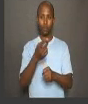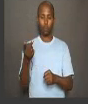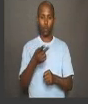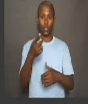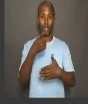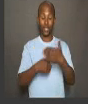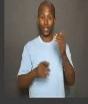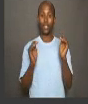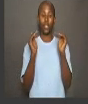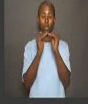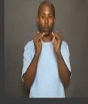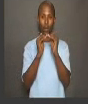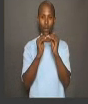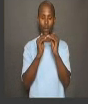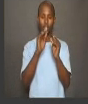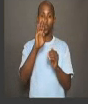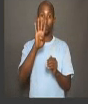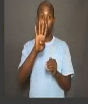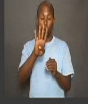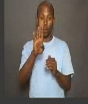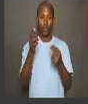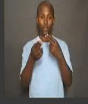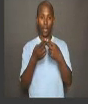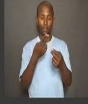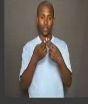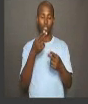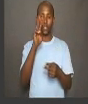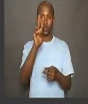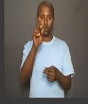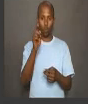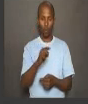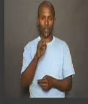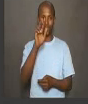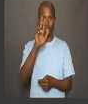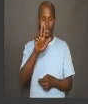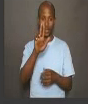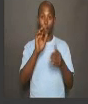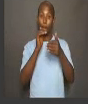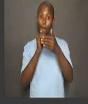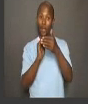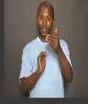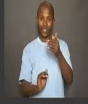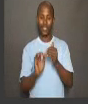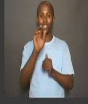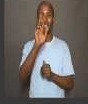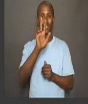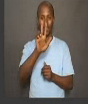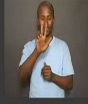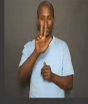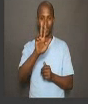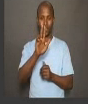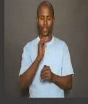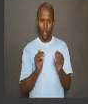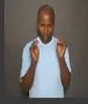equal, as 4 times 2 over 3 minus 3